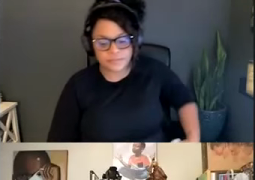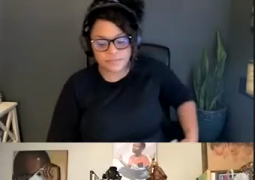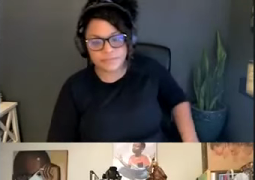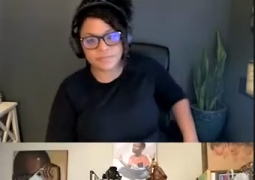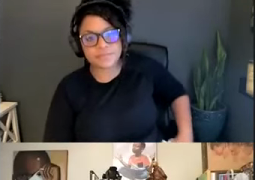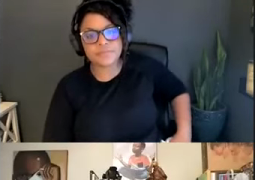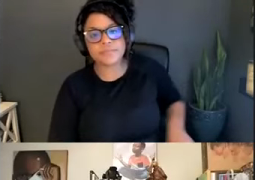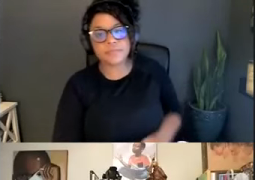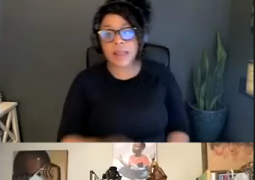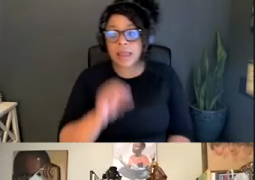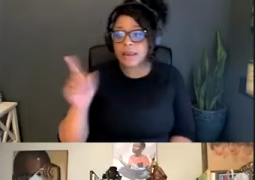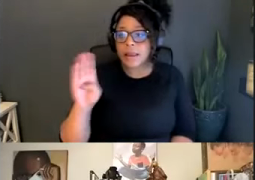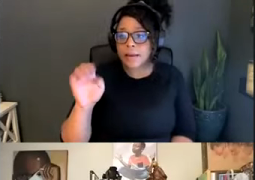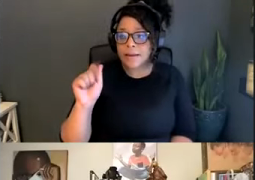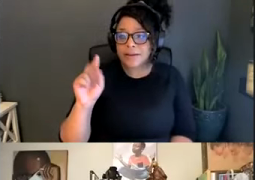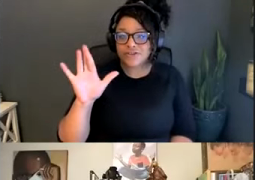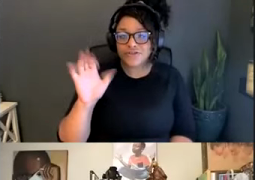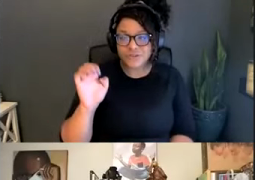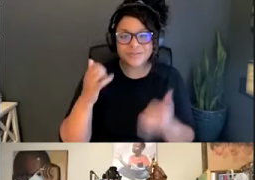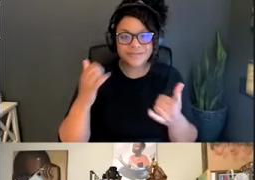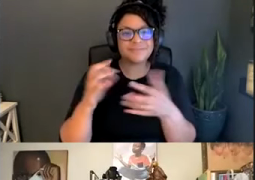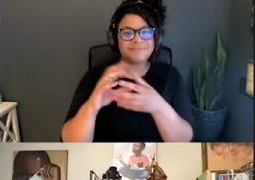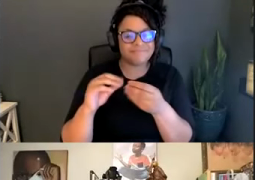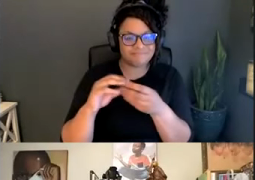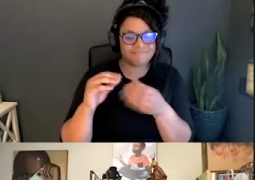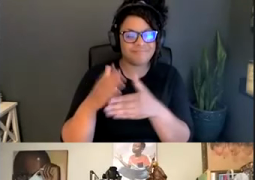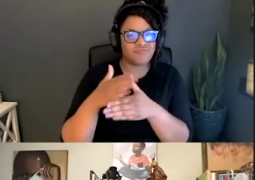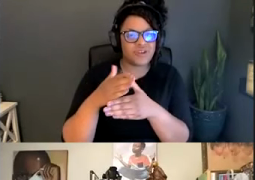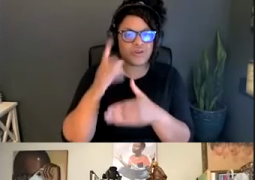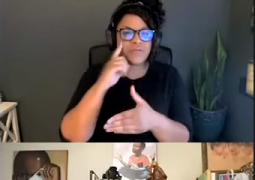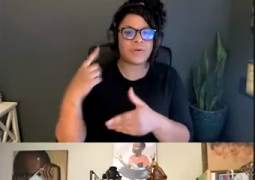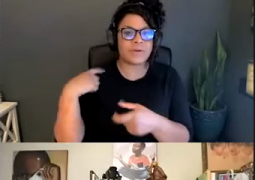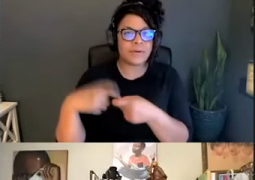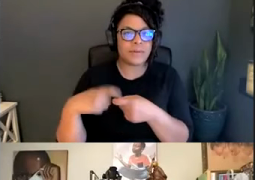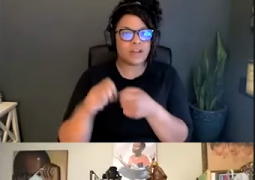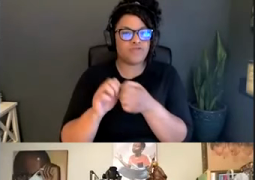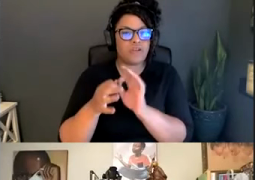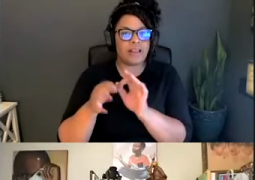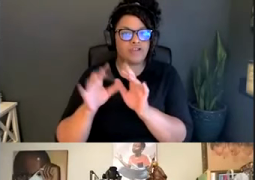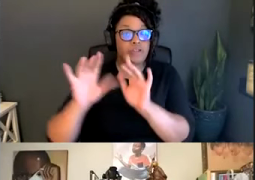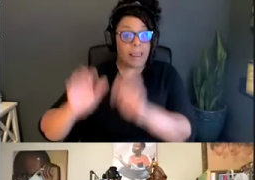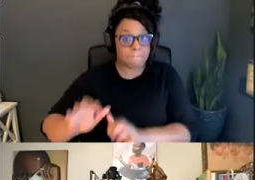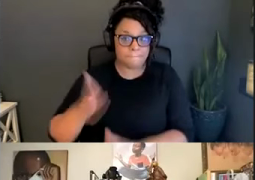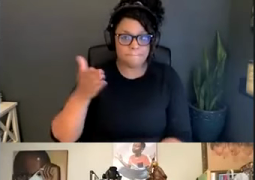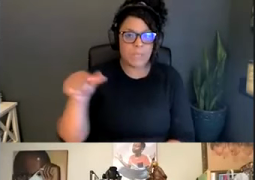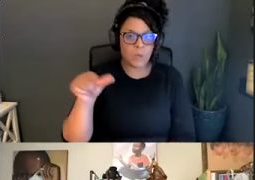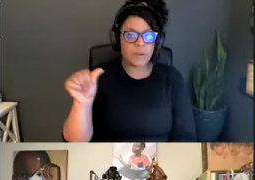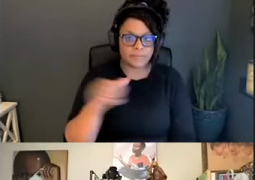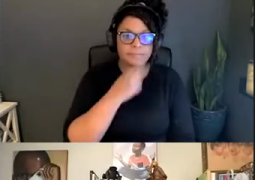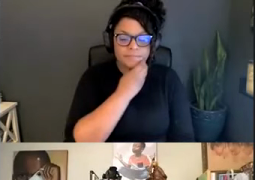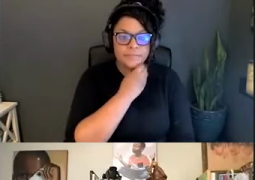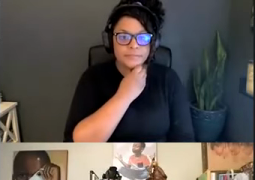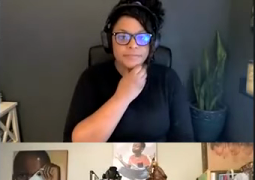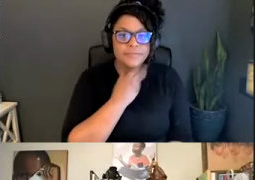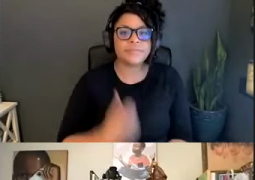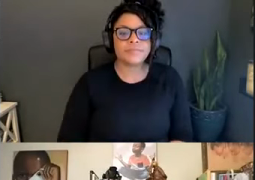And Beatrice is sharing the Spanish translation of that into the Q&A for you all. So if